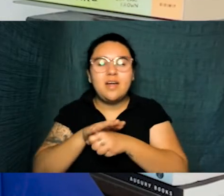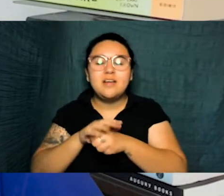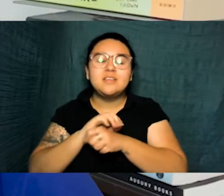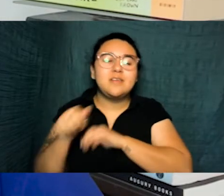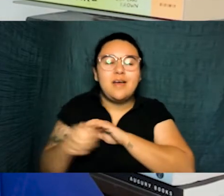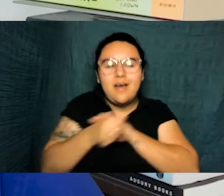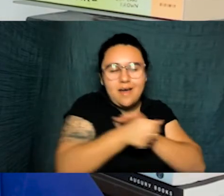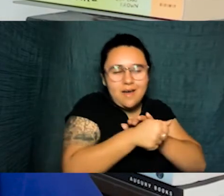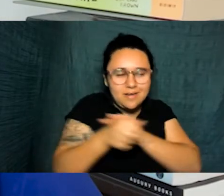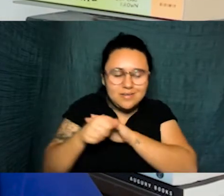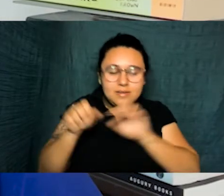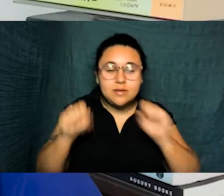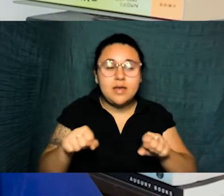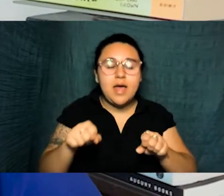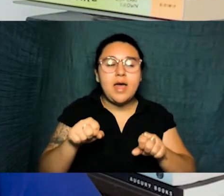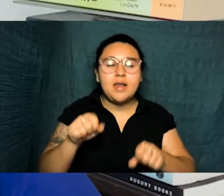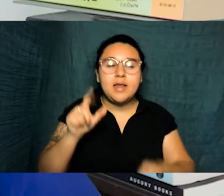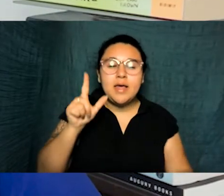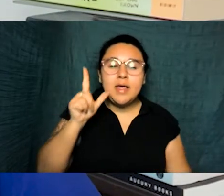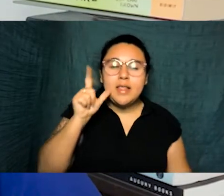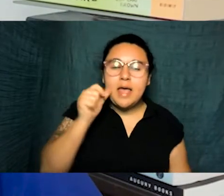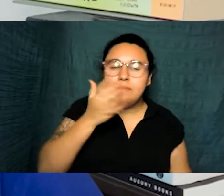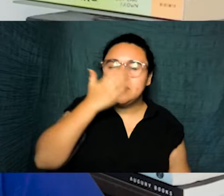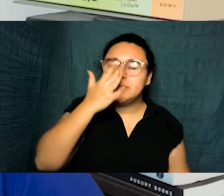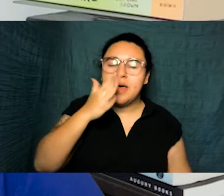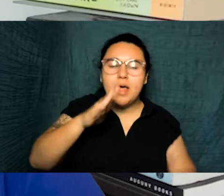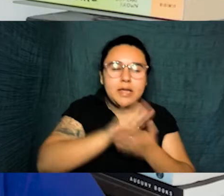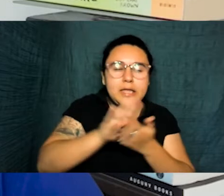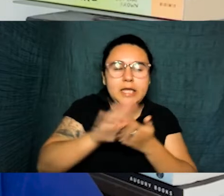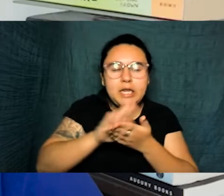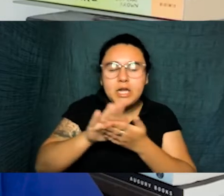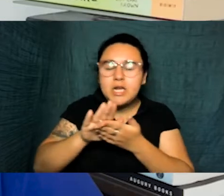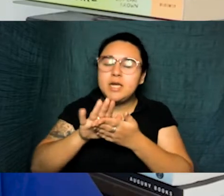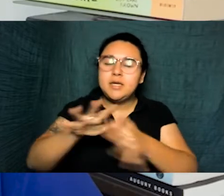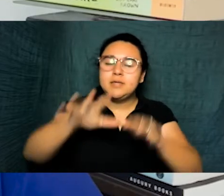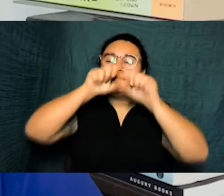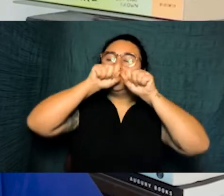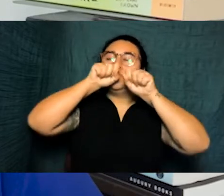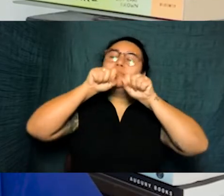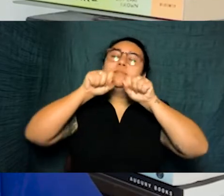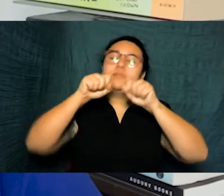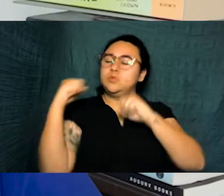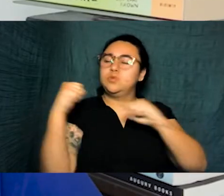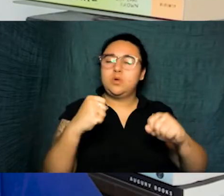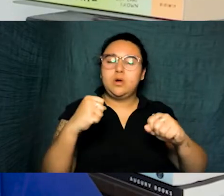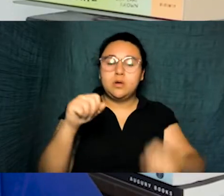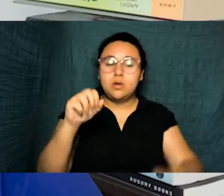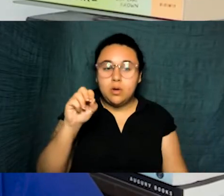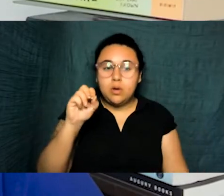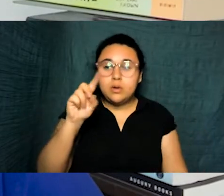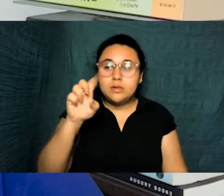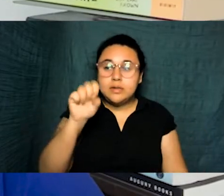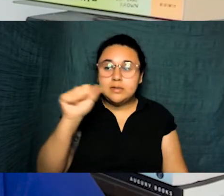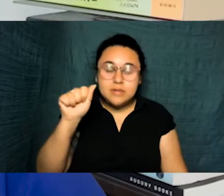lemon-scented cleanser dominated the air throughout my house. I tiptoed around Odessa's bedroom,